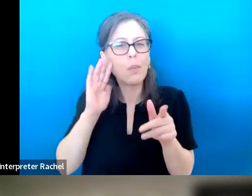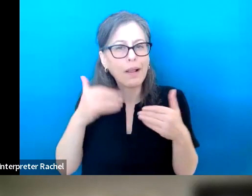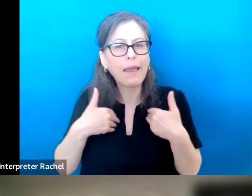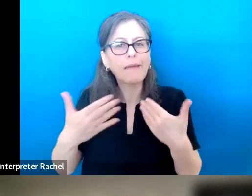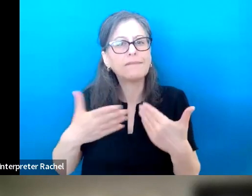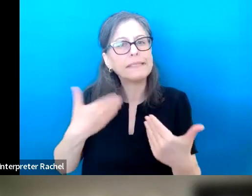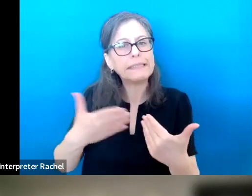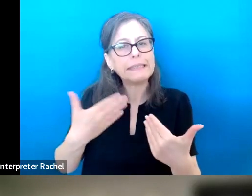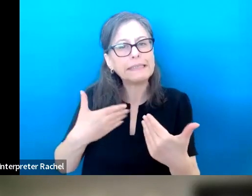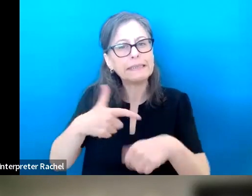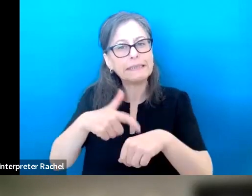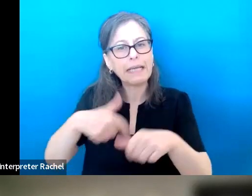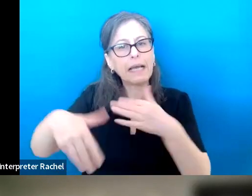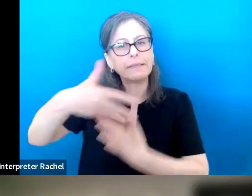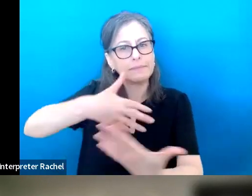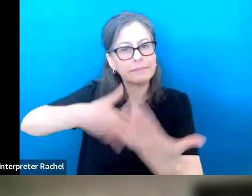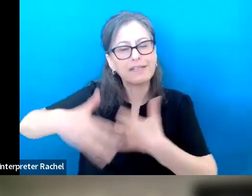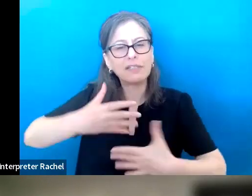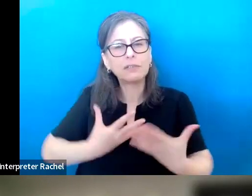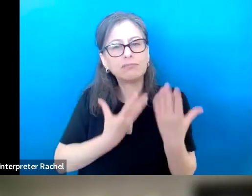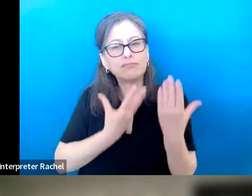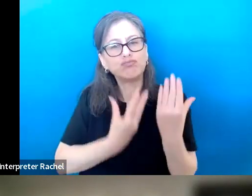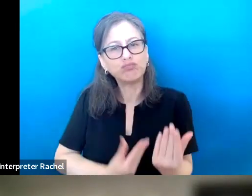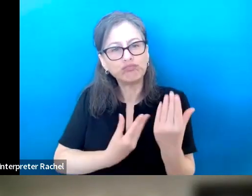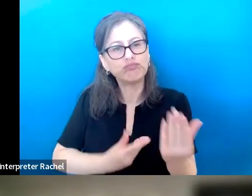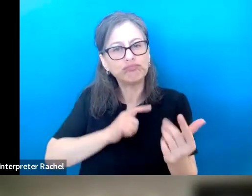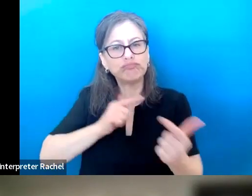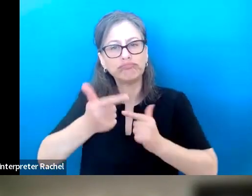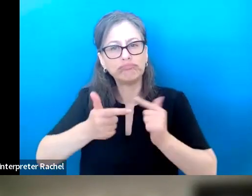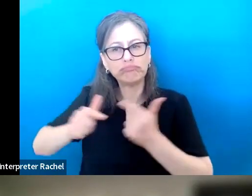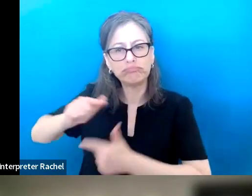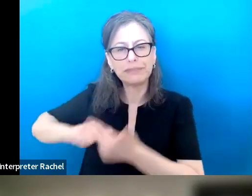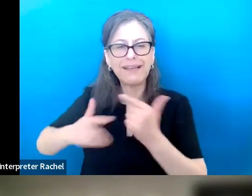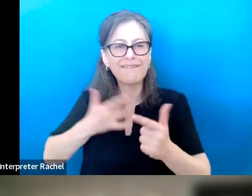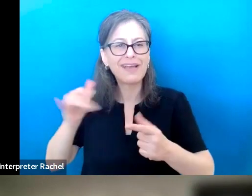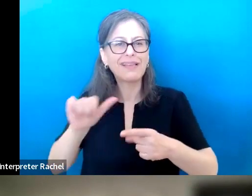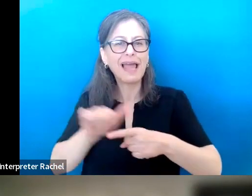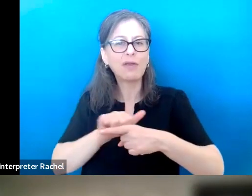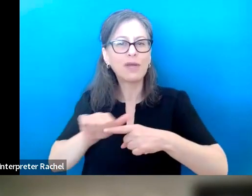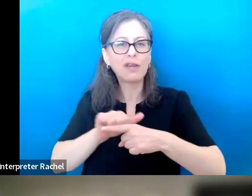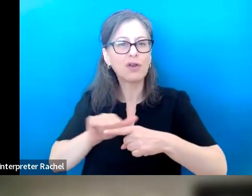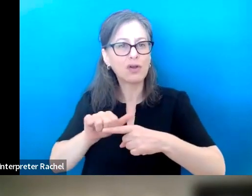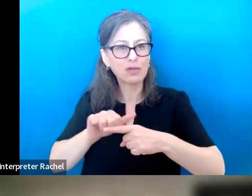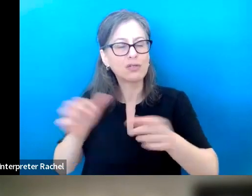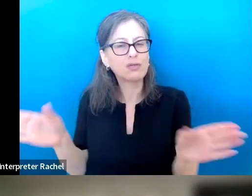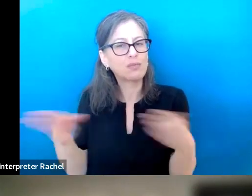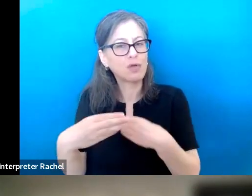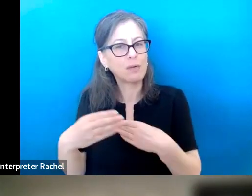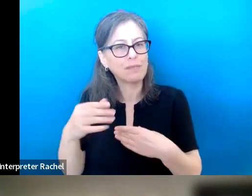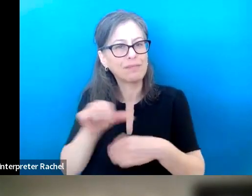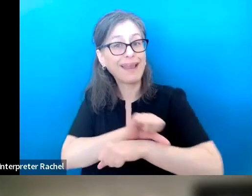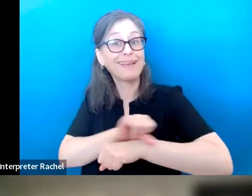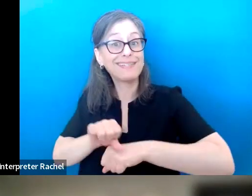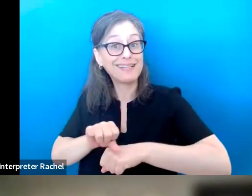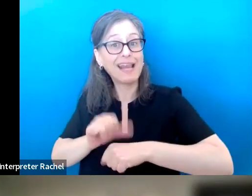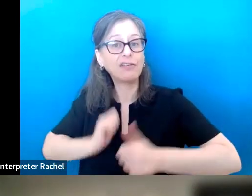each other and a generosity amongst each other. It felt like being in a rehearsal room, like a theater rehearsal room.